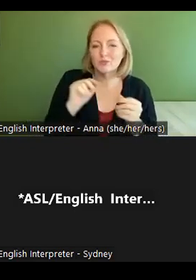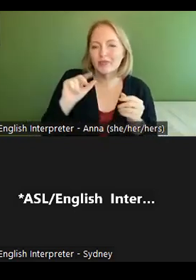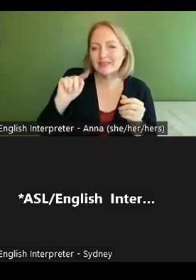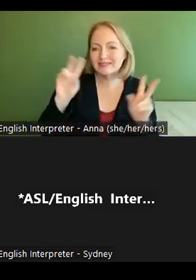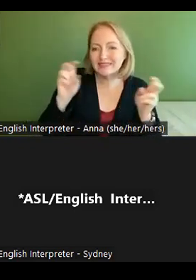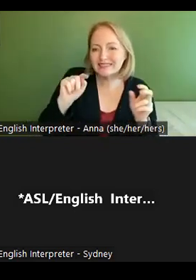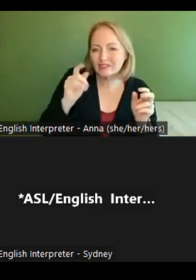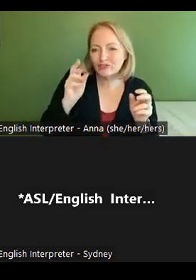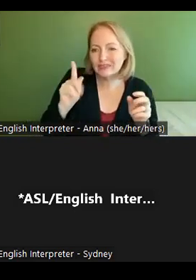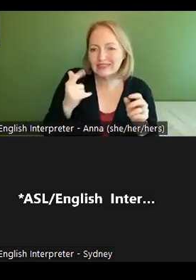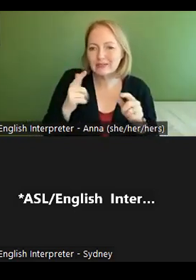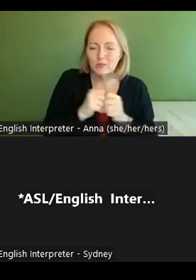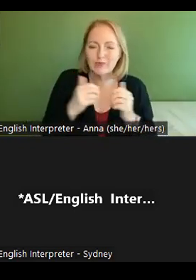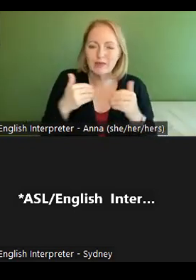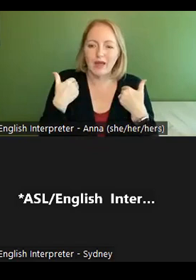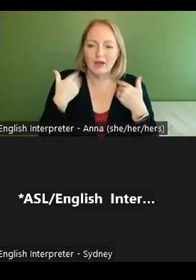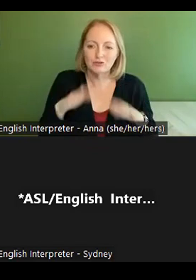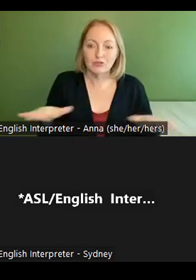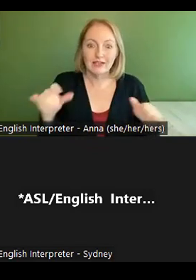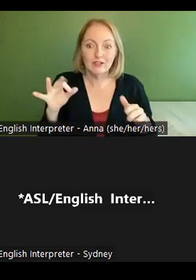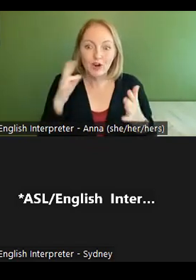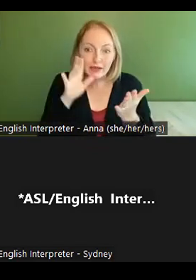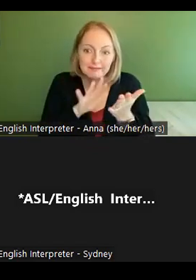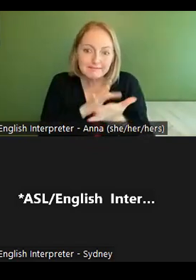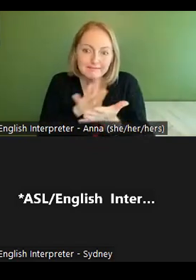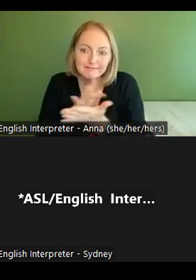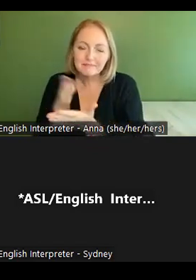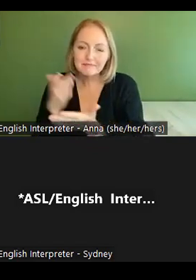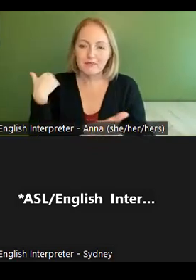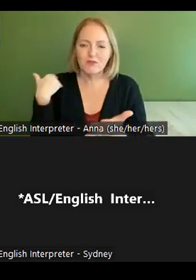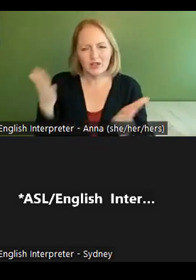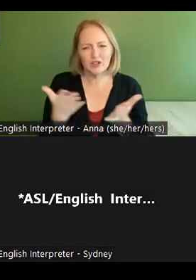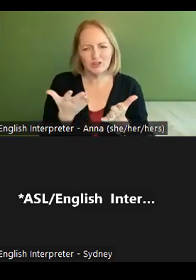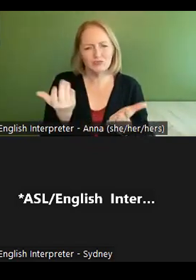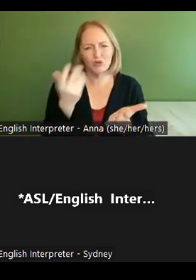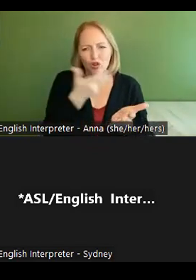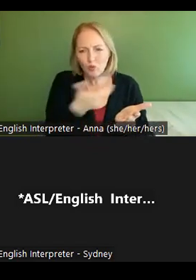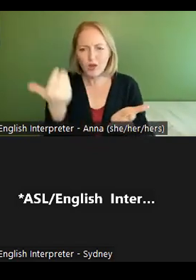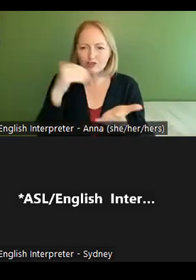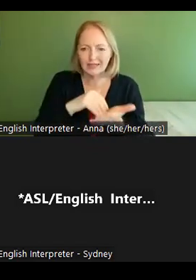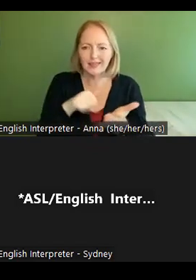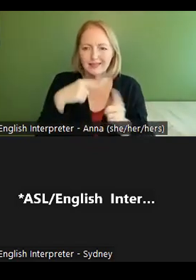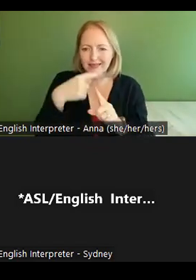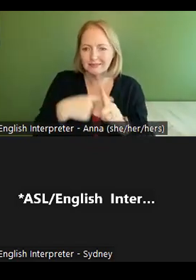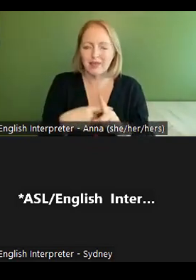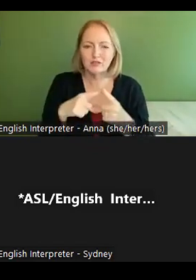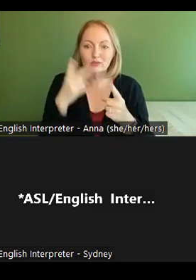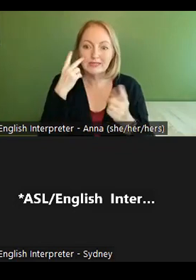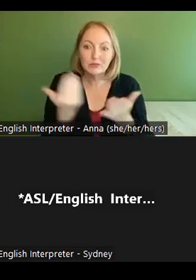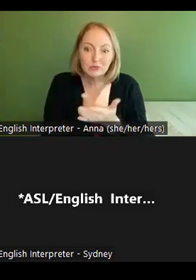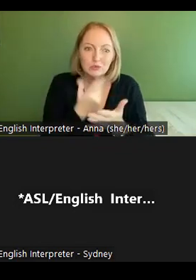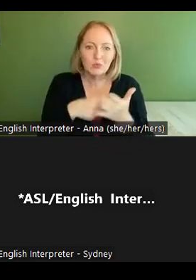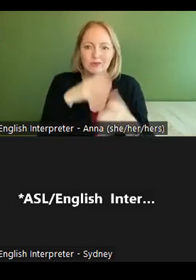children. If you have already explored the STEAM Starters modules yourself in the past, we encourage you to revisit them later this month to explore this new